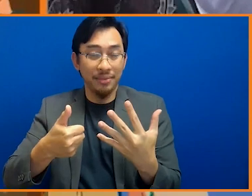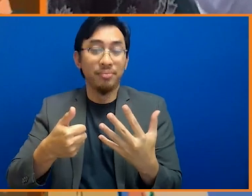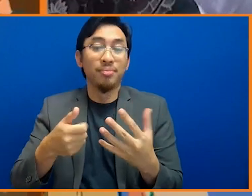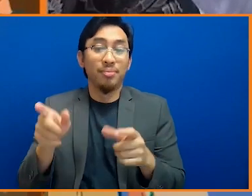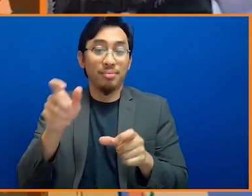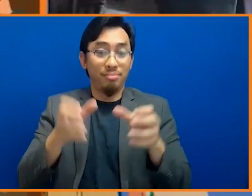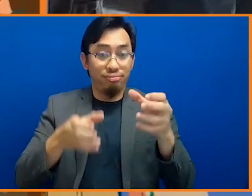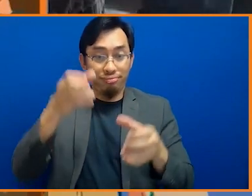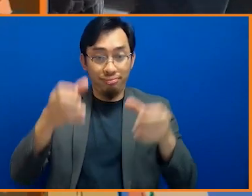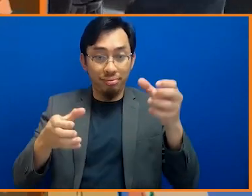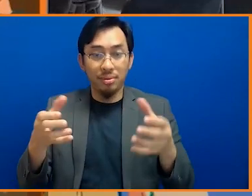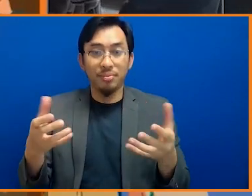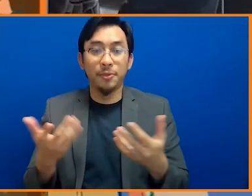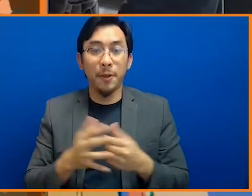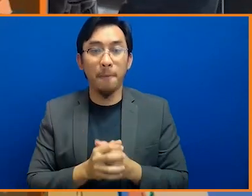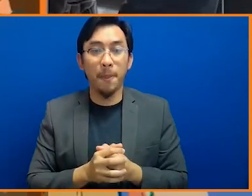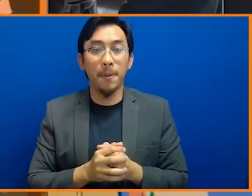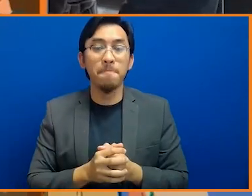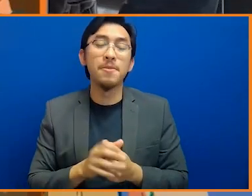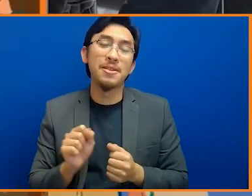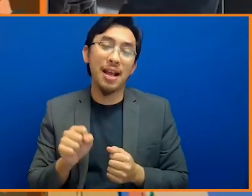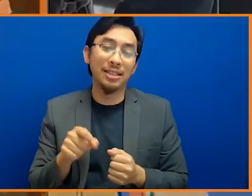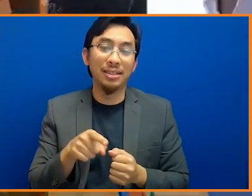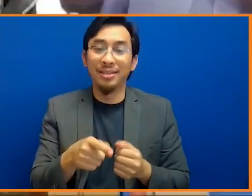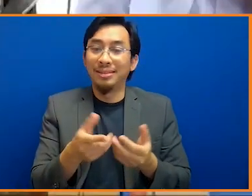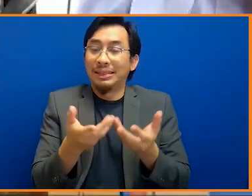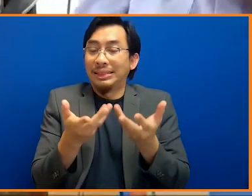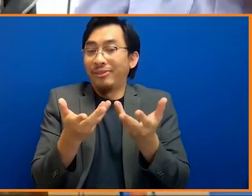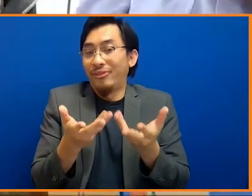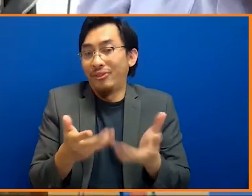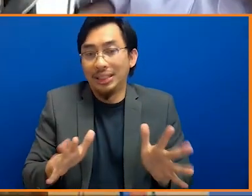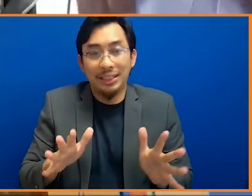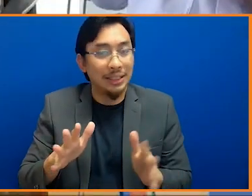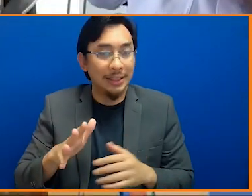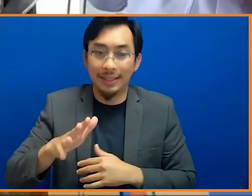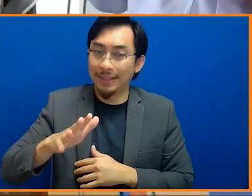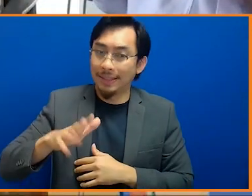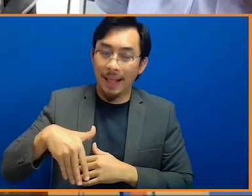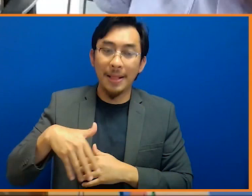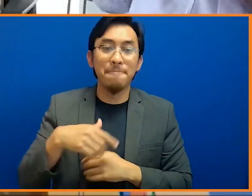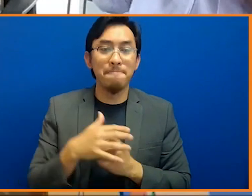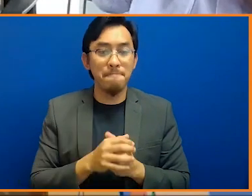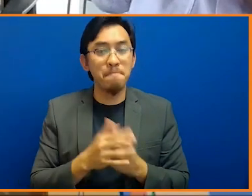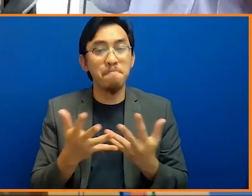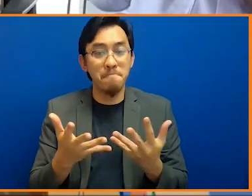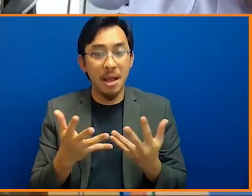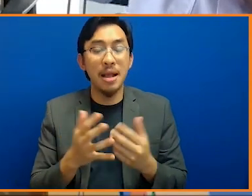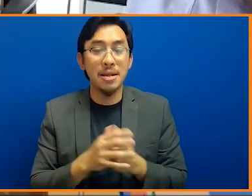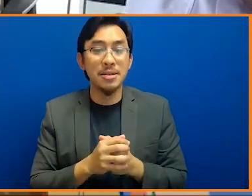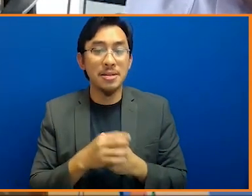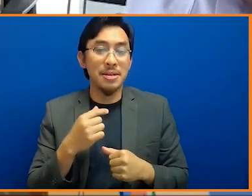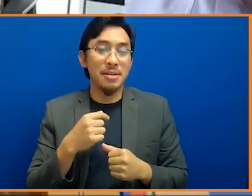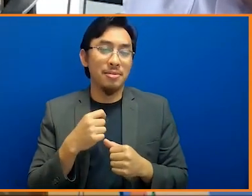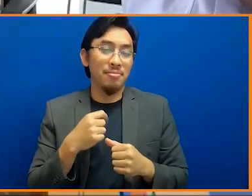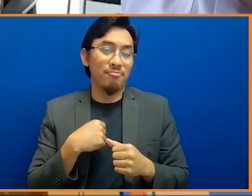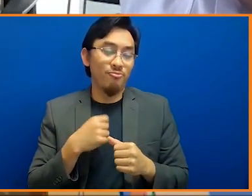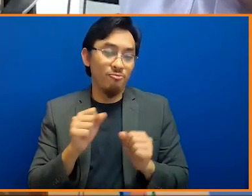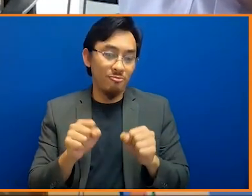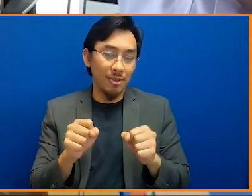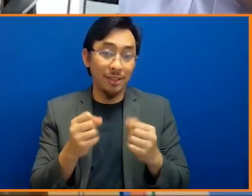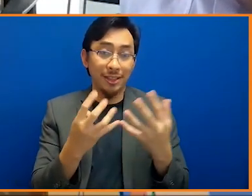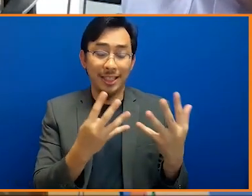I indicated earlier? Well, this work has not been completed yet. But I assume that once we agree with